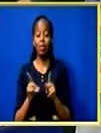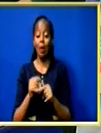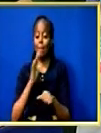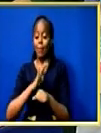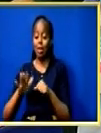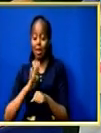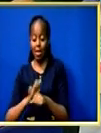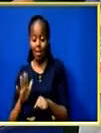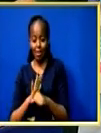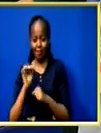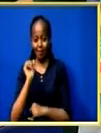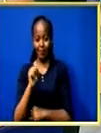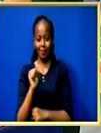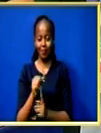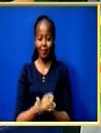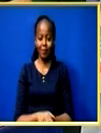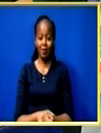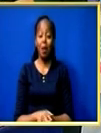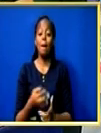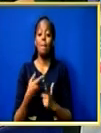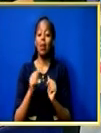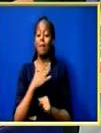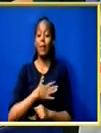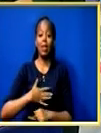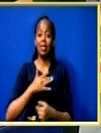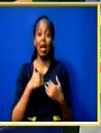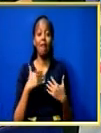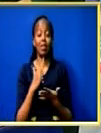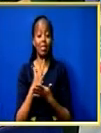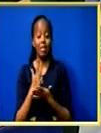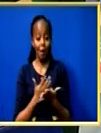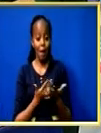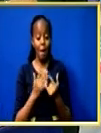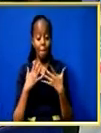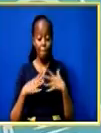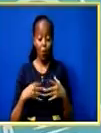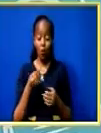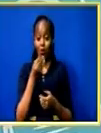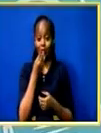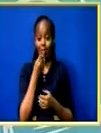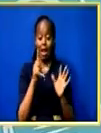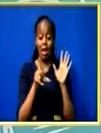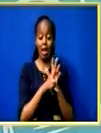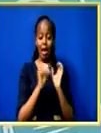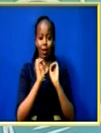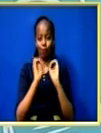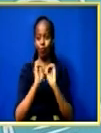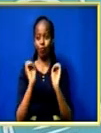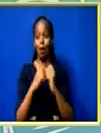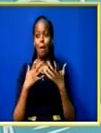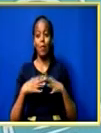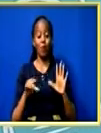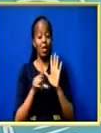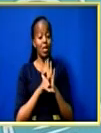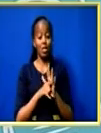Yeah. Sindo? Yeah, sorry, excuse me. Yeah. But please, there are some that people eat illegally. People eat